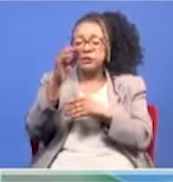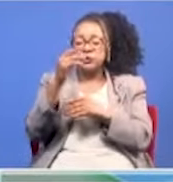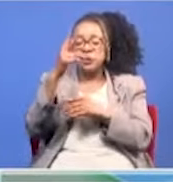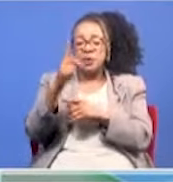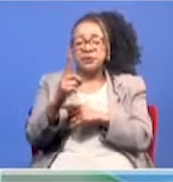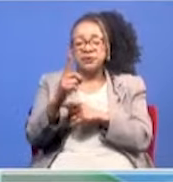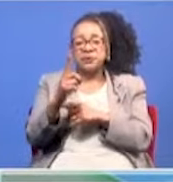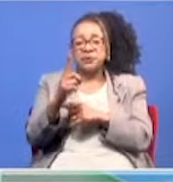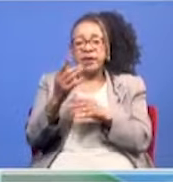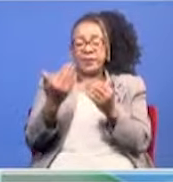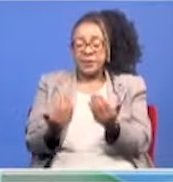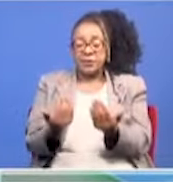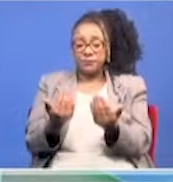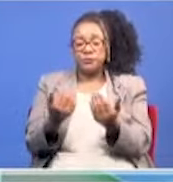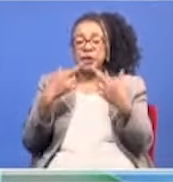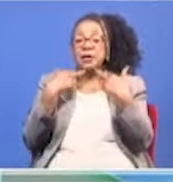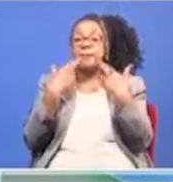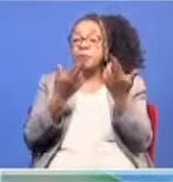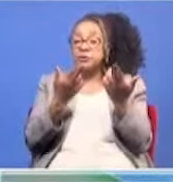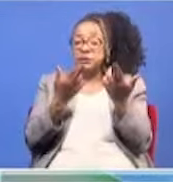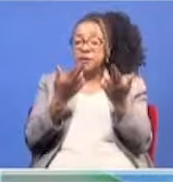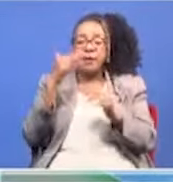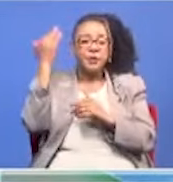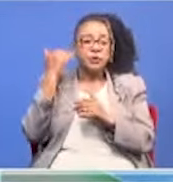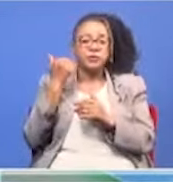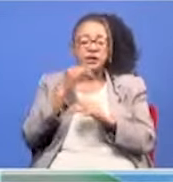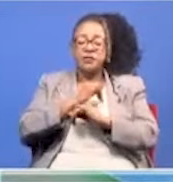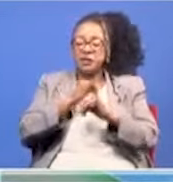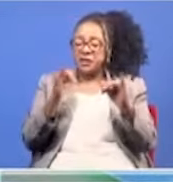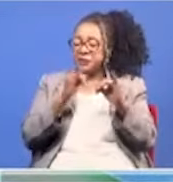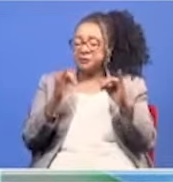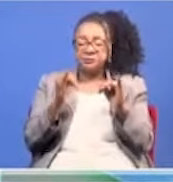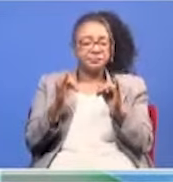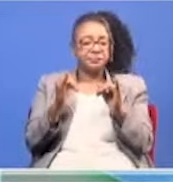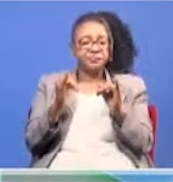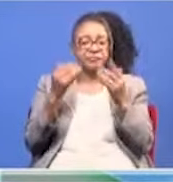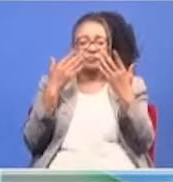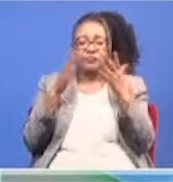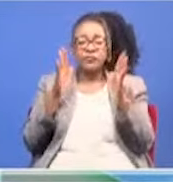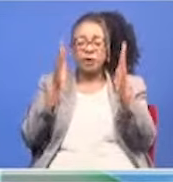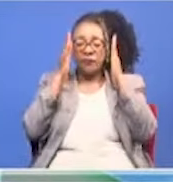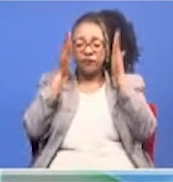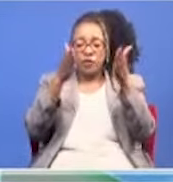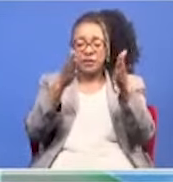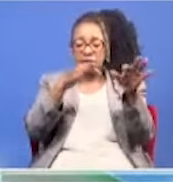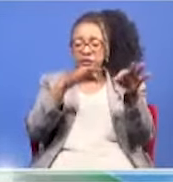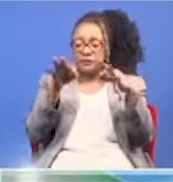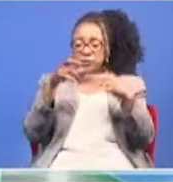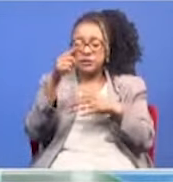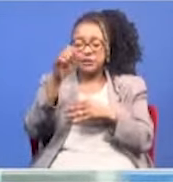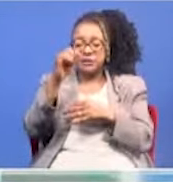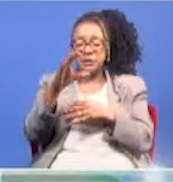and can now tonight report that the courts have cleared him of any wrongdoing. The focus now shifts to the TSC